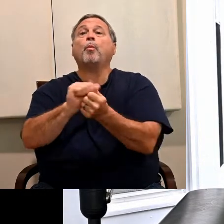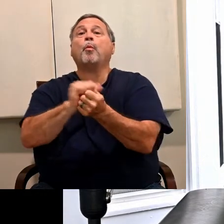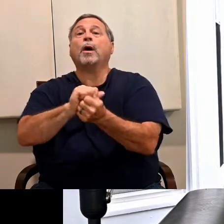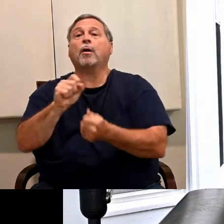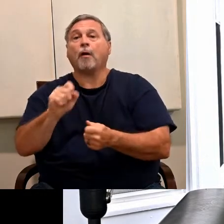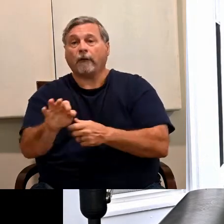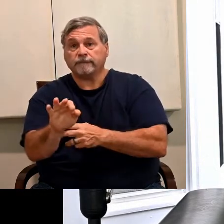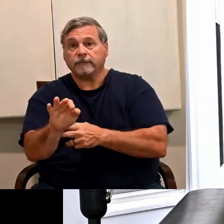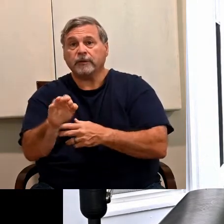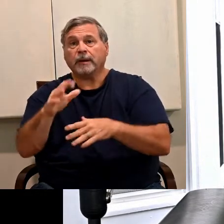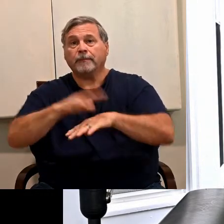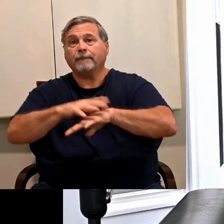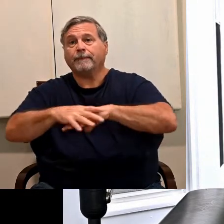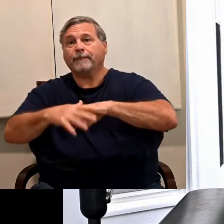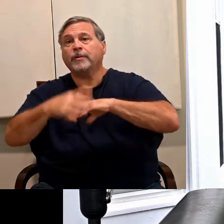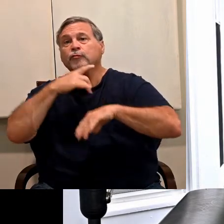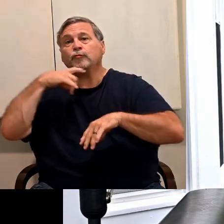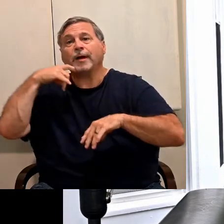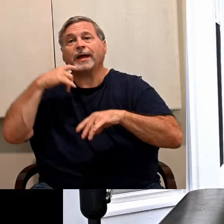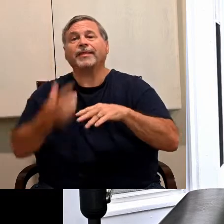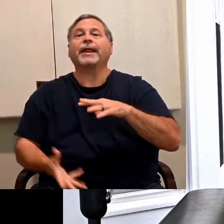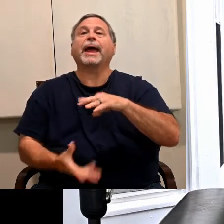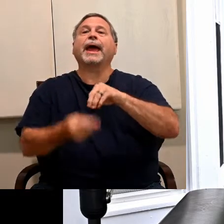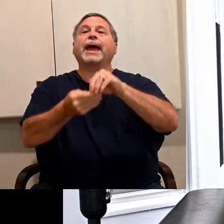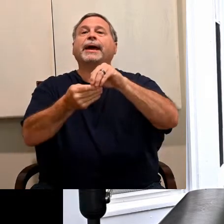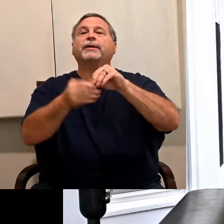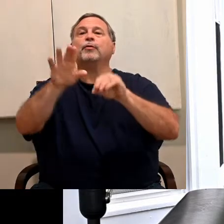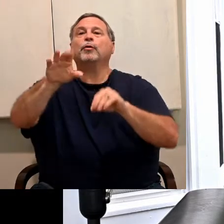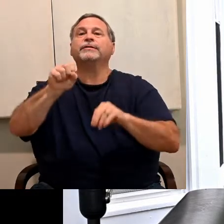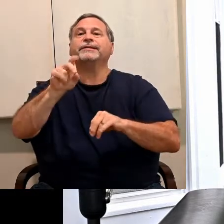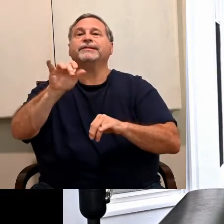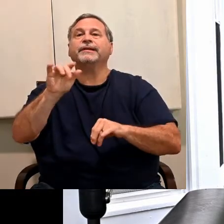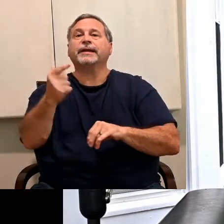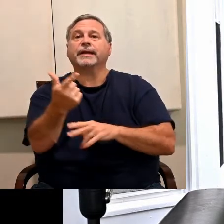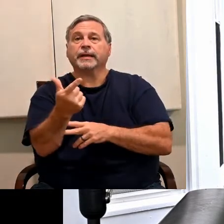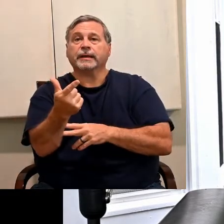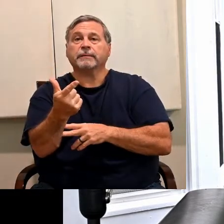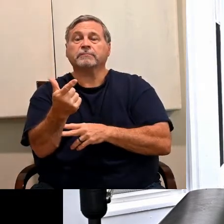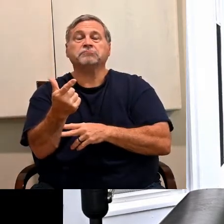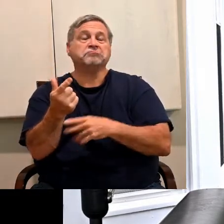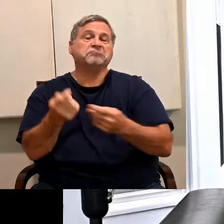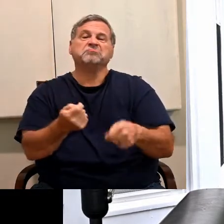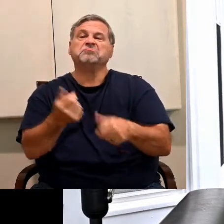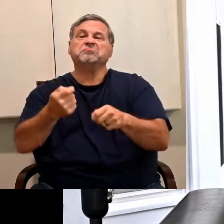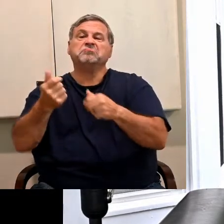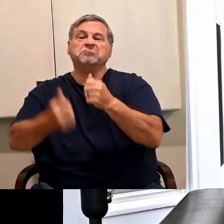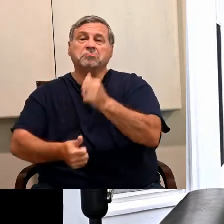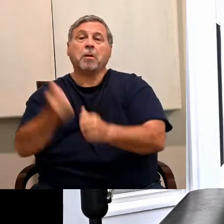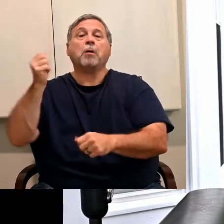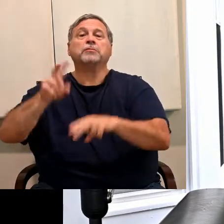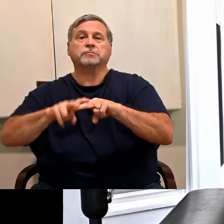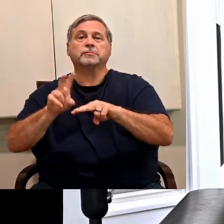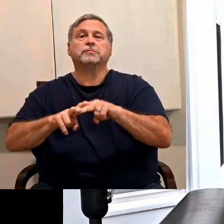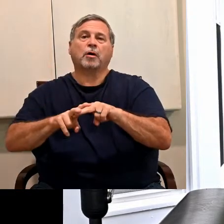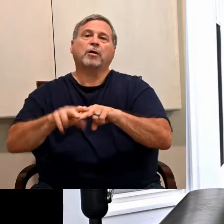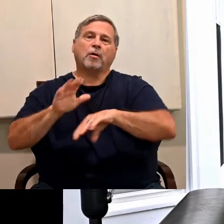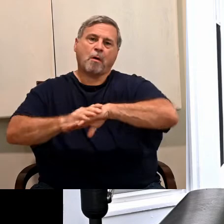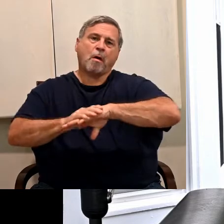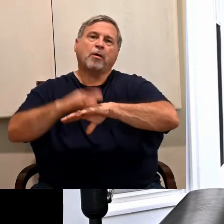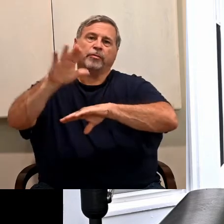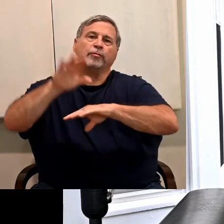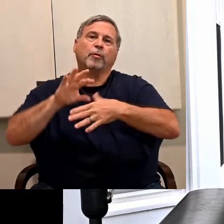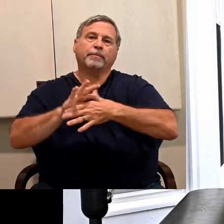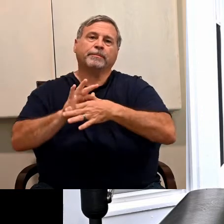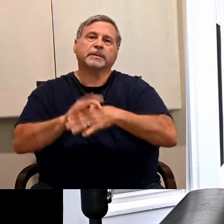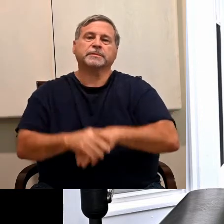salt brine, then wash it off, pat dry, then put on your seasonings, and then pretty much you've gotten rid of a lot of the salt